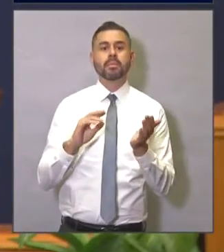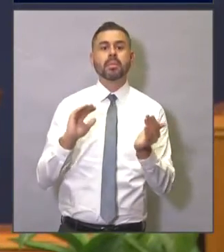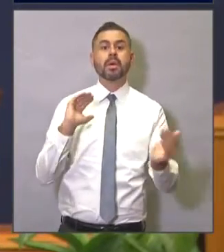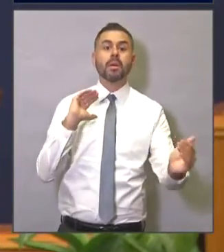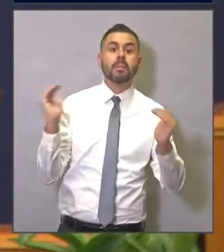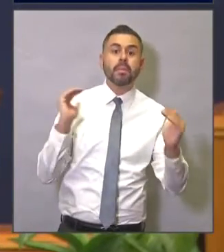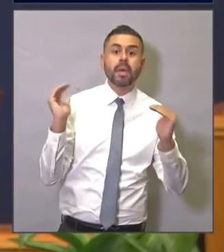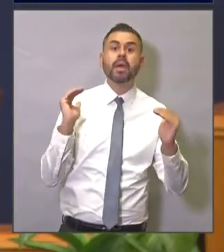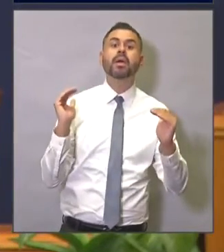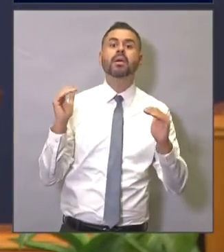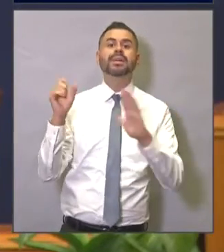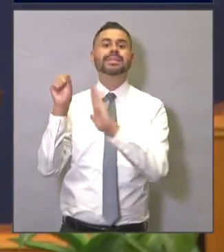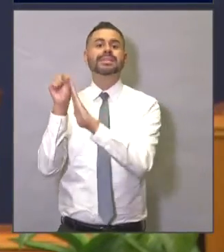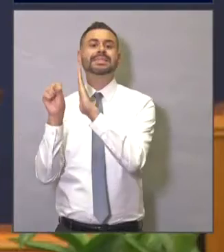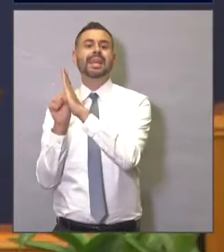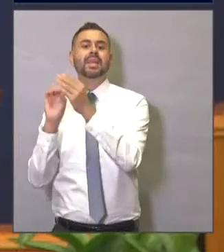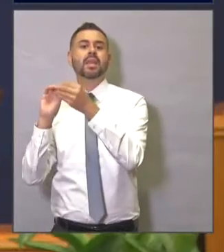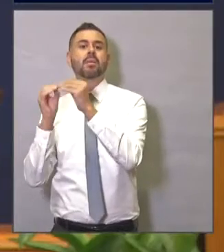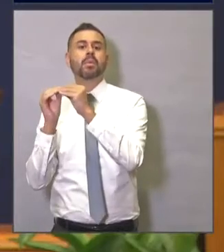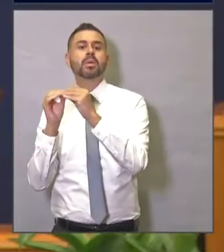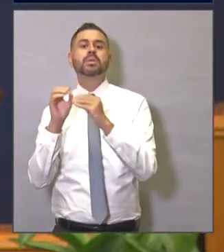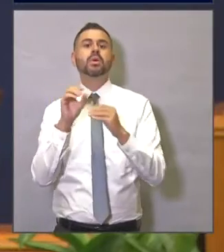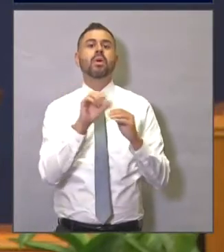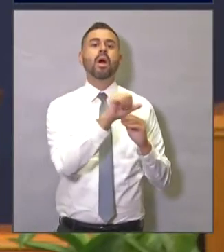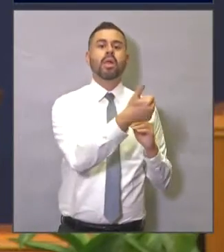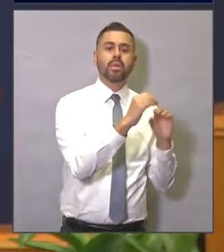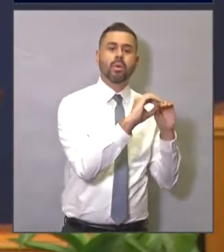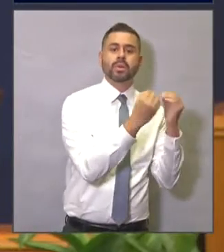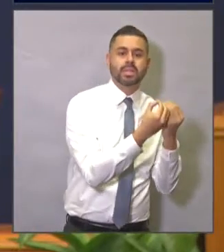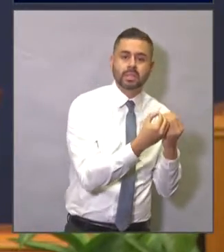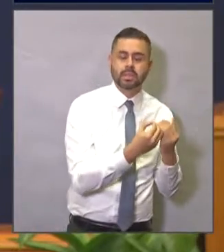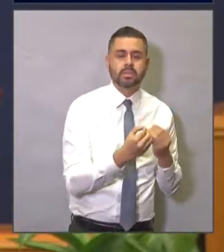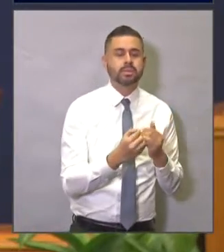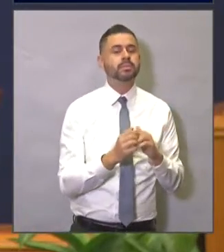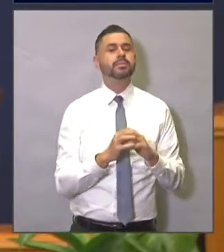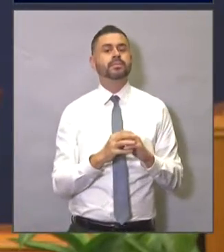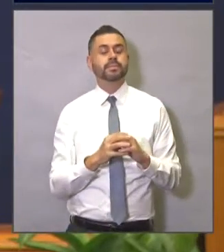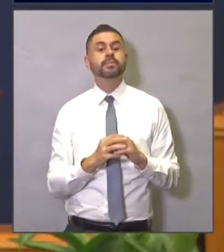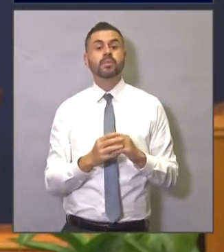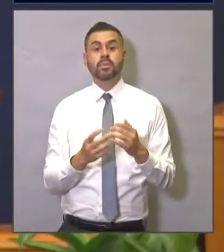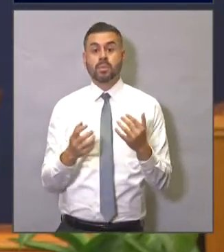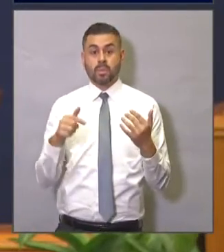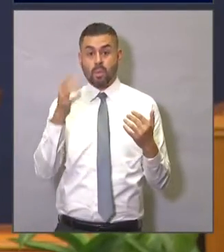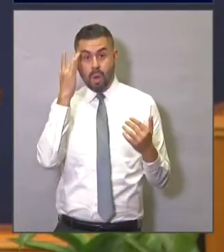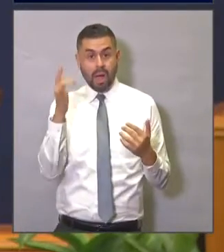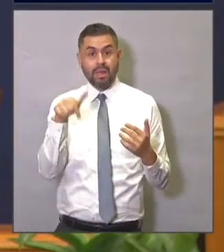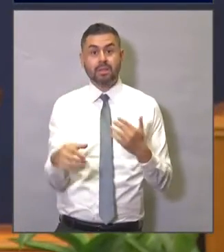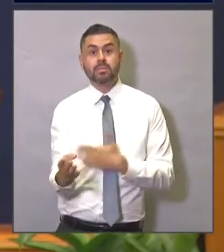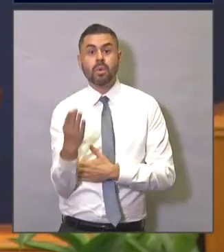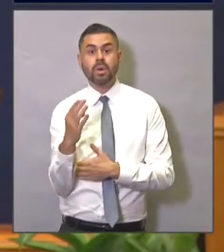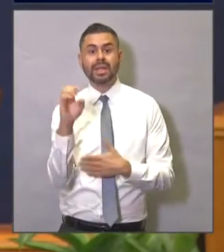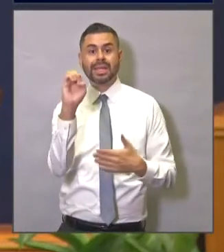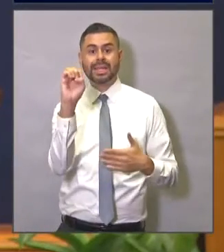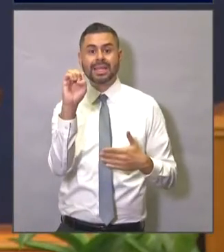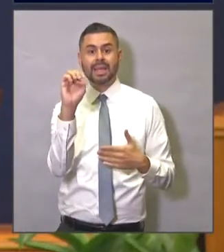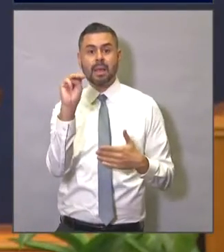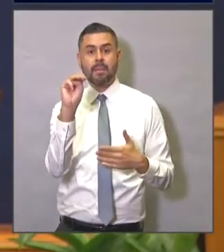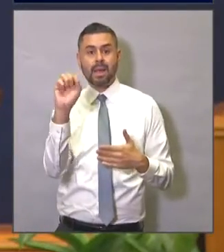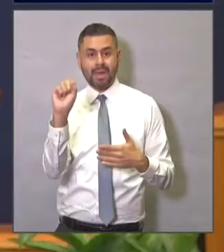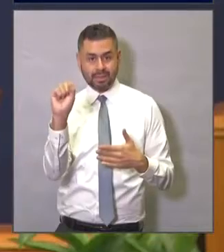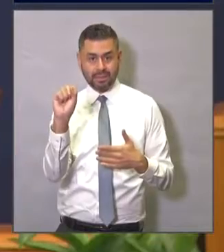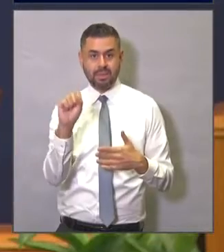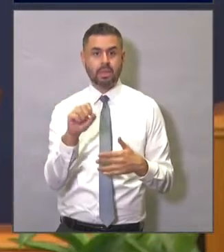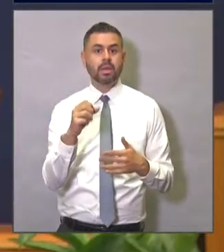that are put forward by the state or by other entities. As of this morning, the EMS poll of those